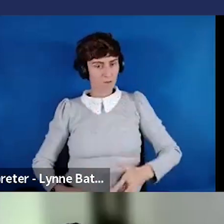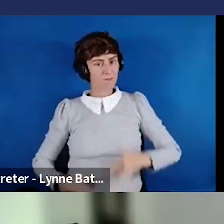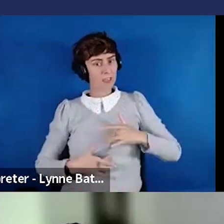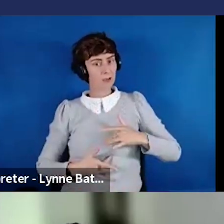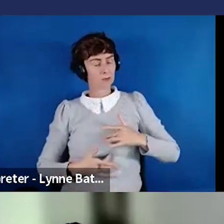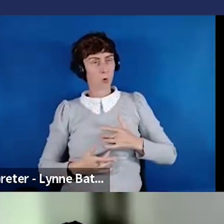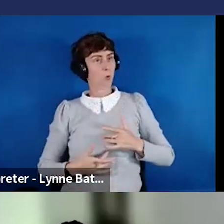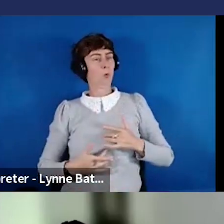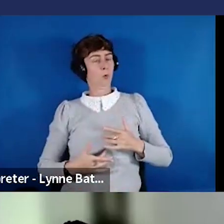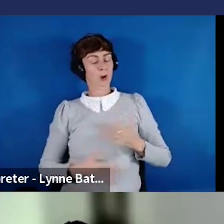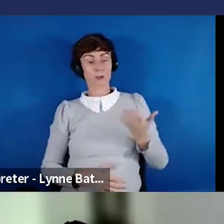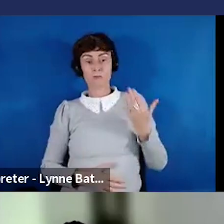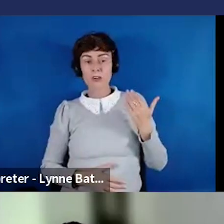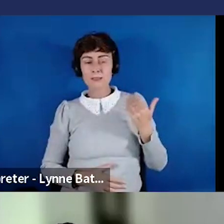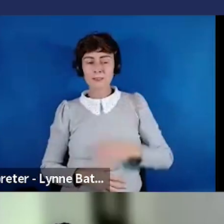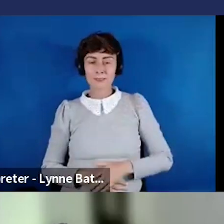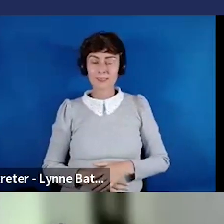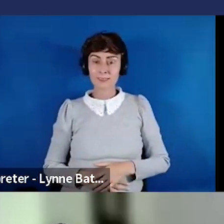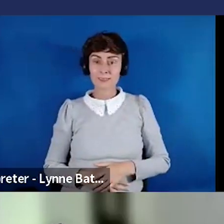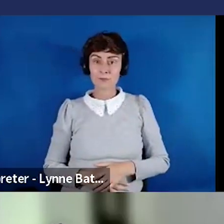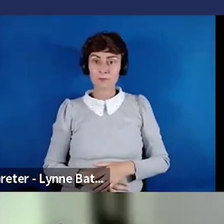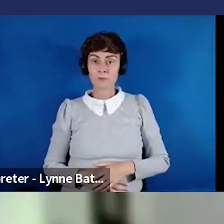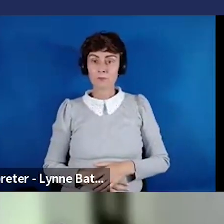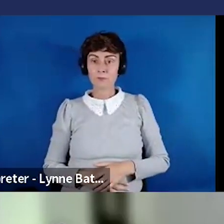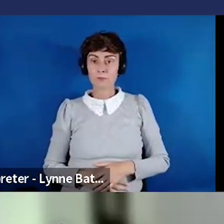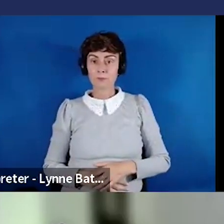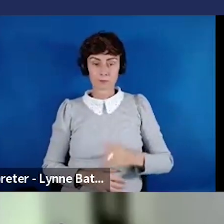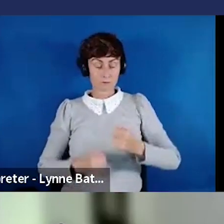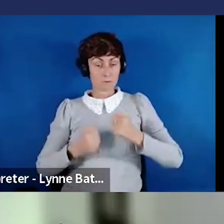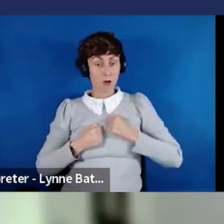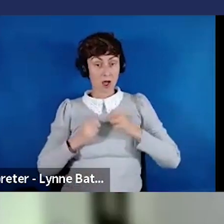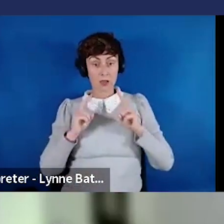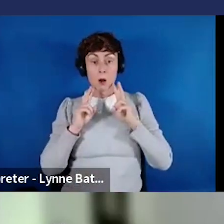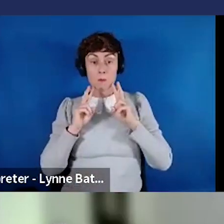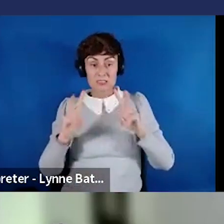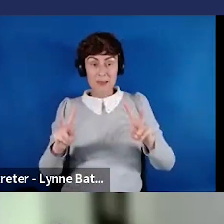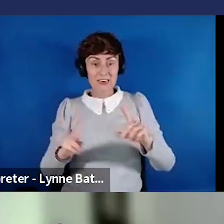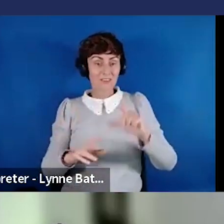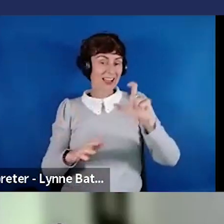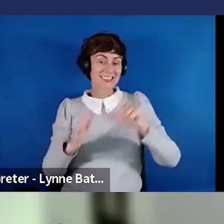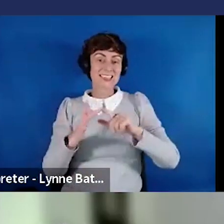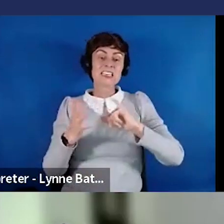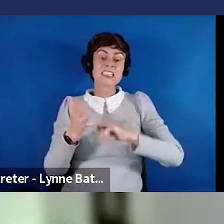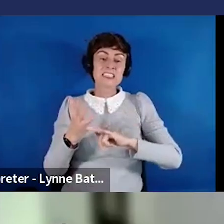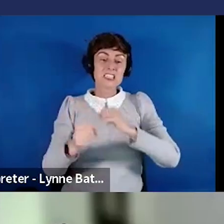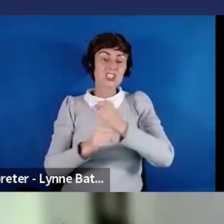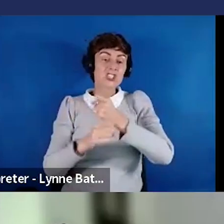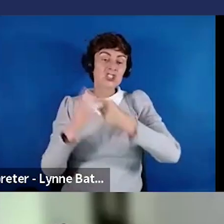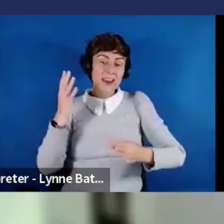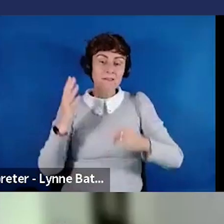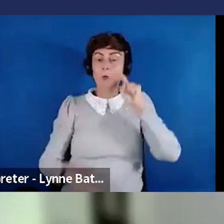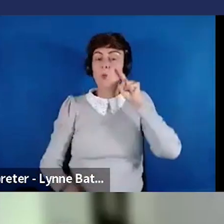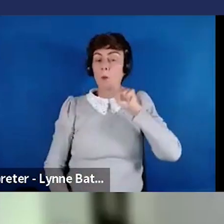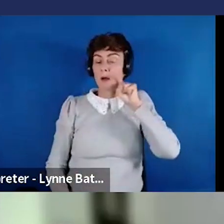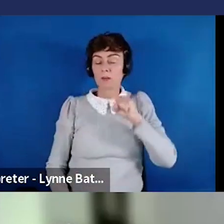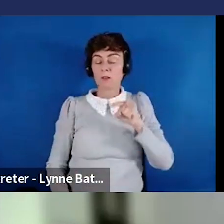me is being, you know, obviously, as my perspective as a cisgender woman, is that